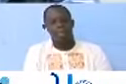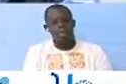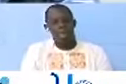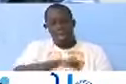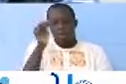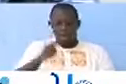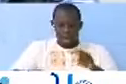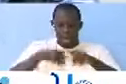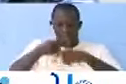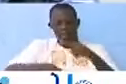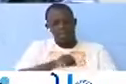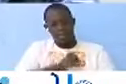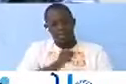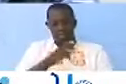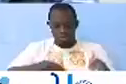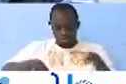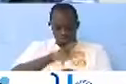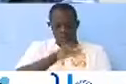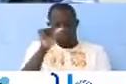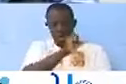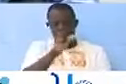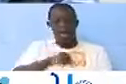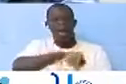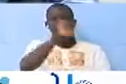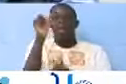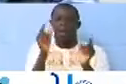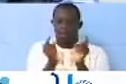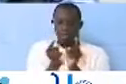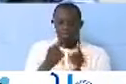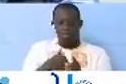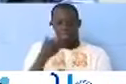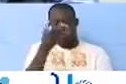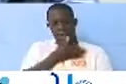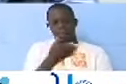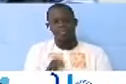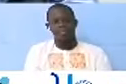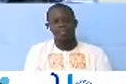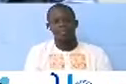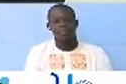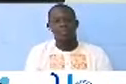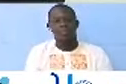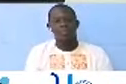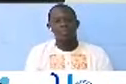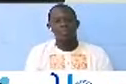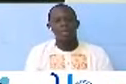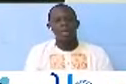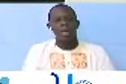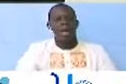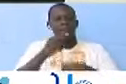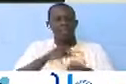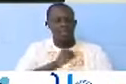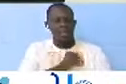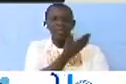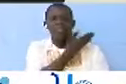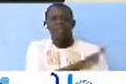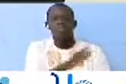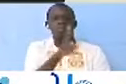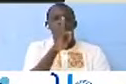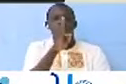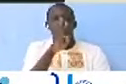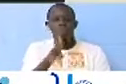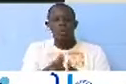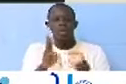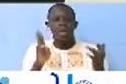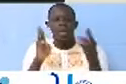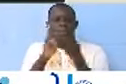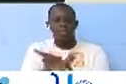And after that, he came back again and found me there. From there, Pajal. Who replaced him after he had left? Jumale seat said, "I'm